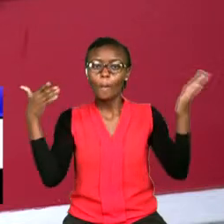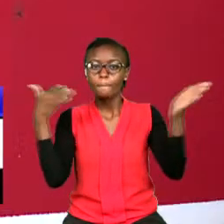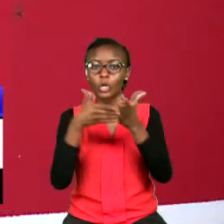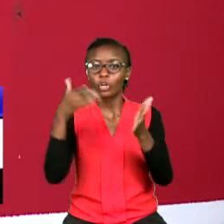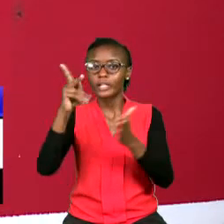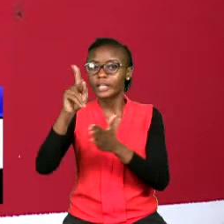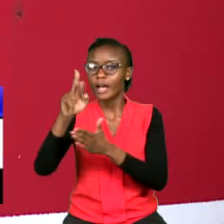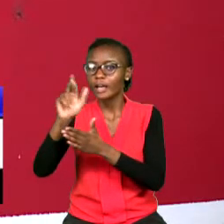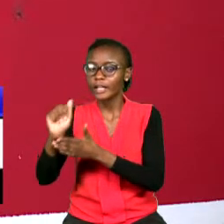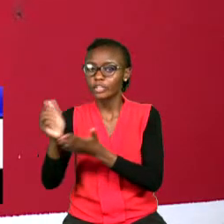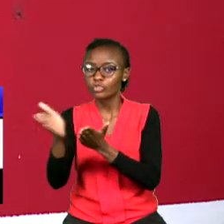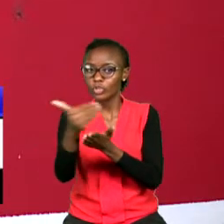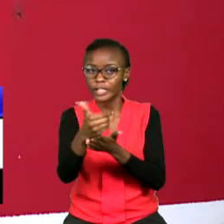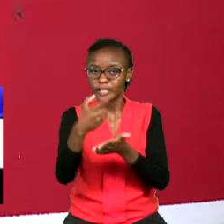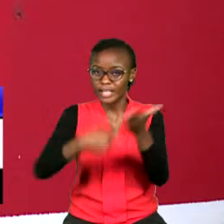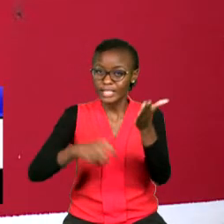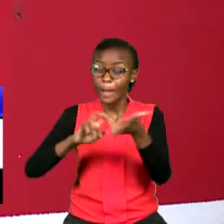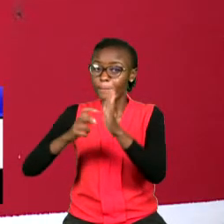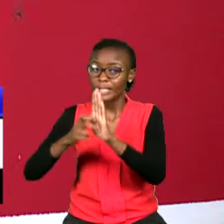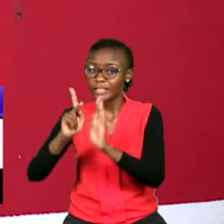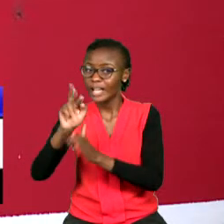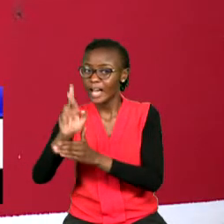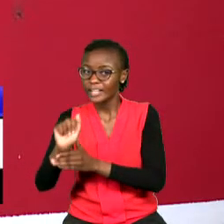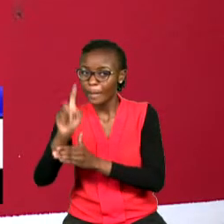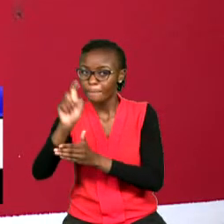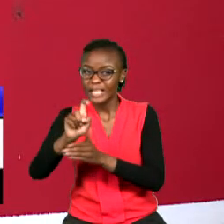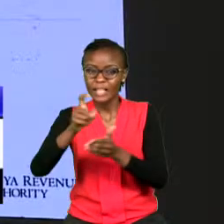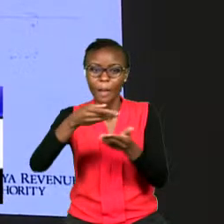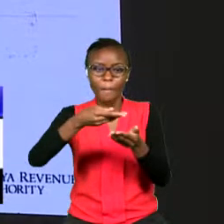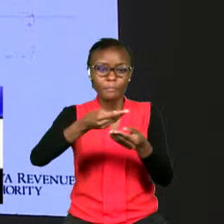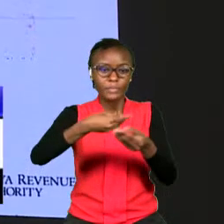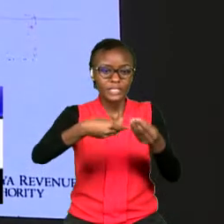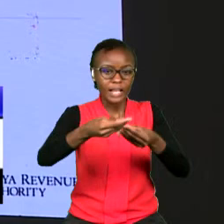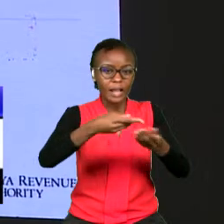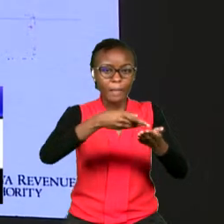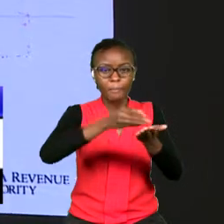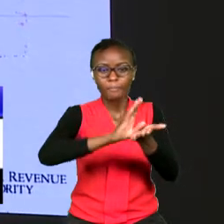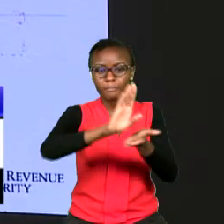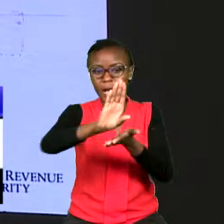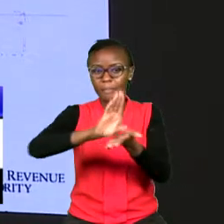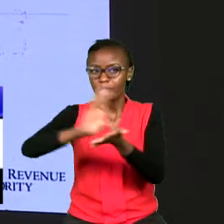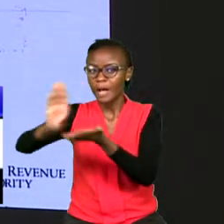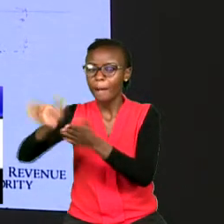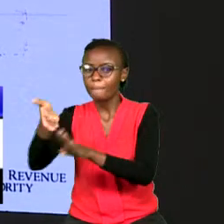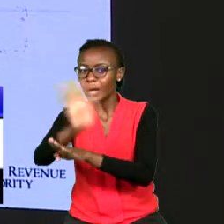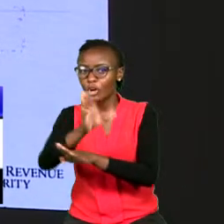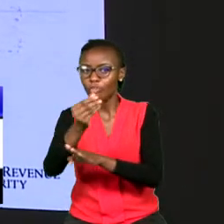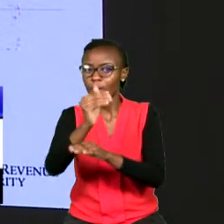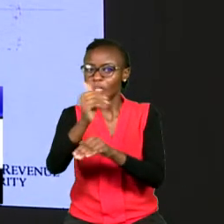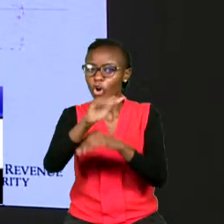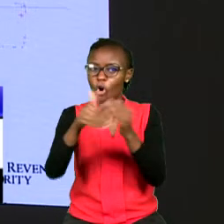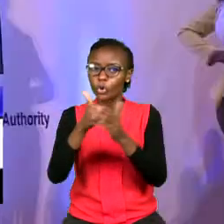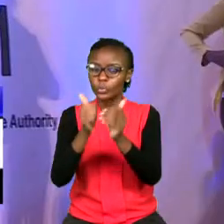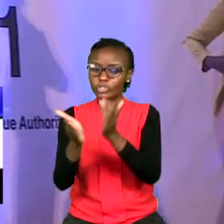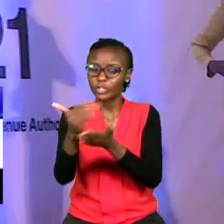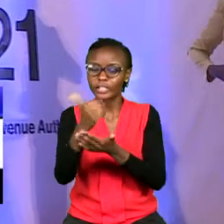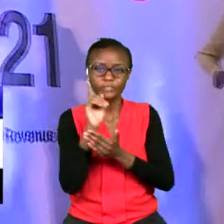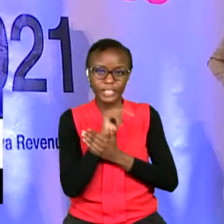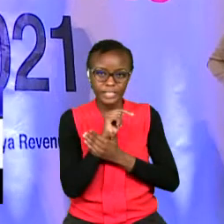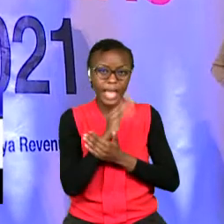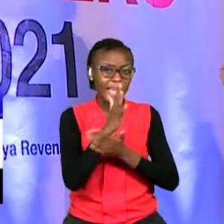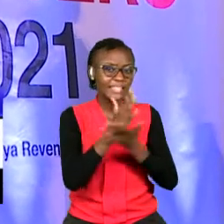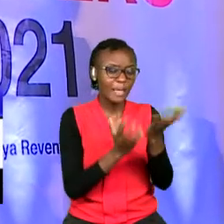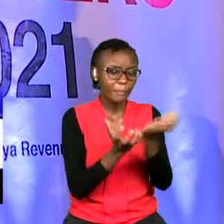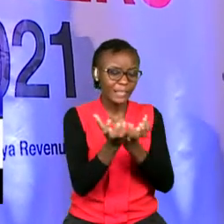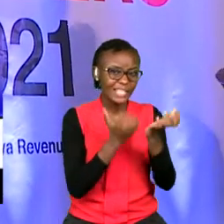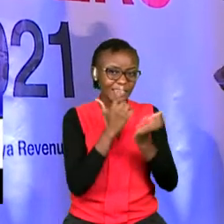to refund businesses millions of shillings collected since its introduction. With a number of loss-making businesses